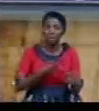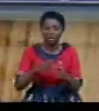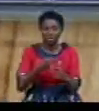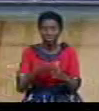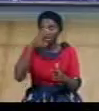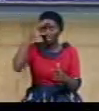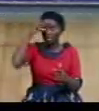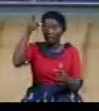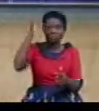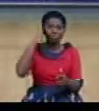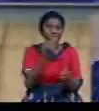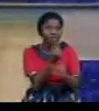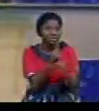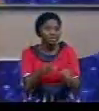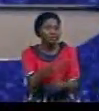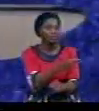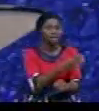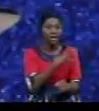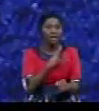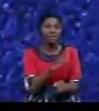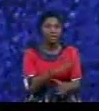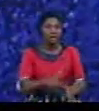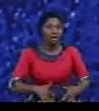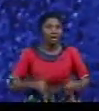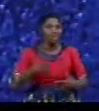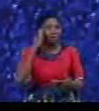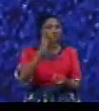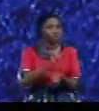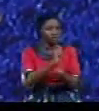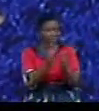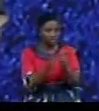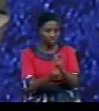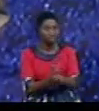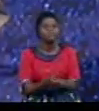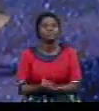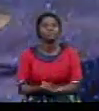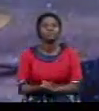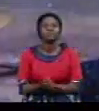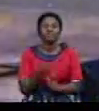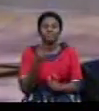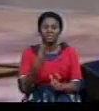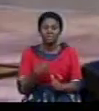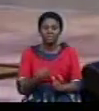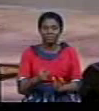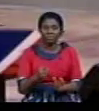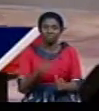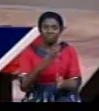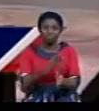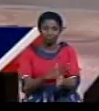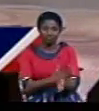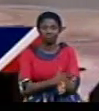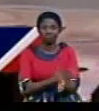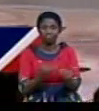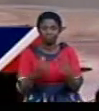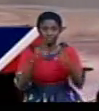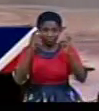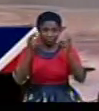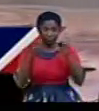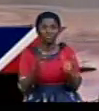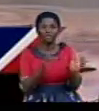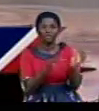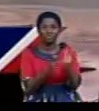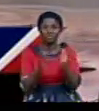will never be the same again the subject tonight Jesus the Savior from